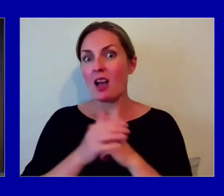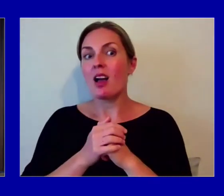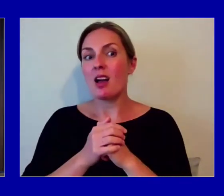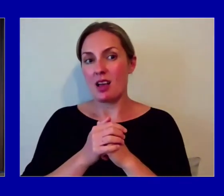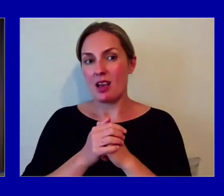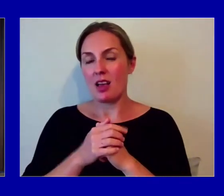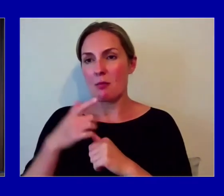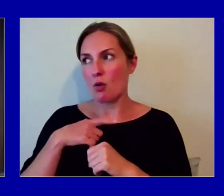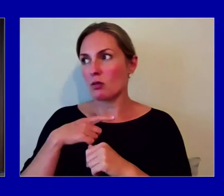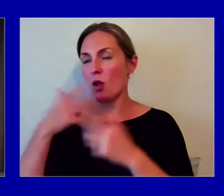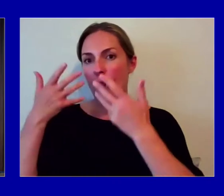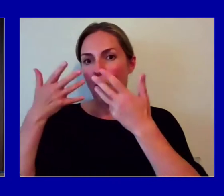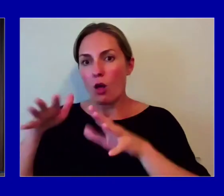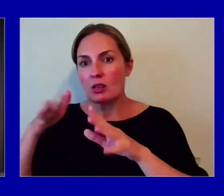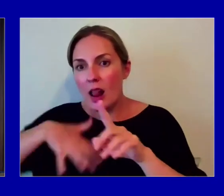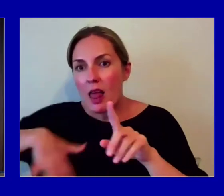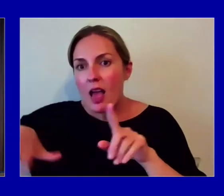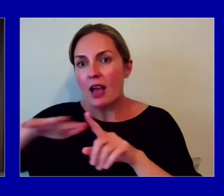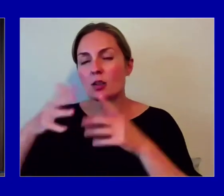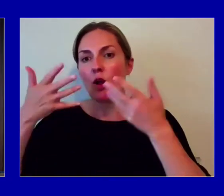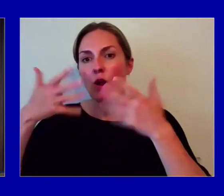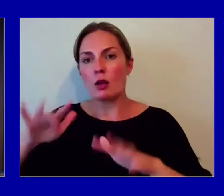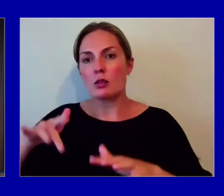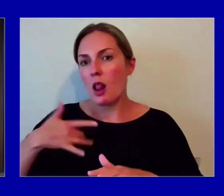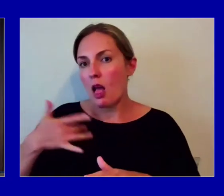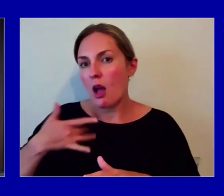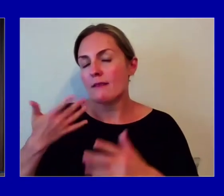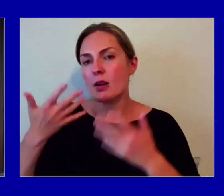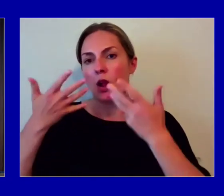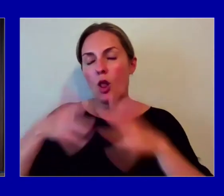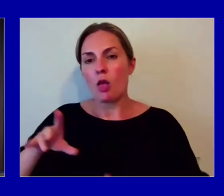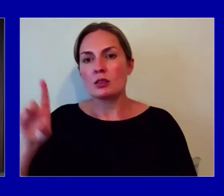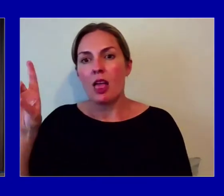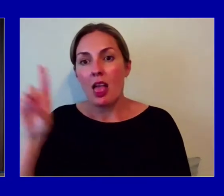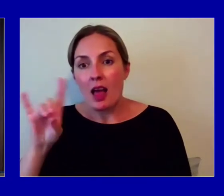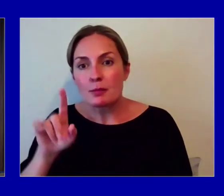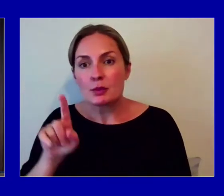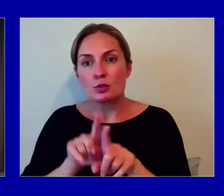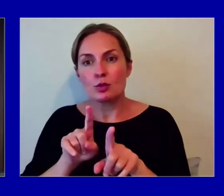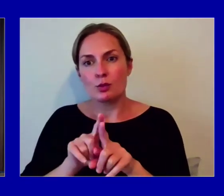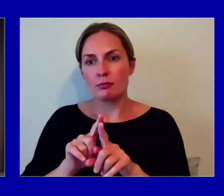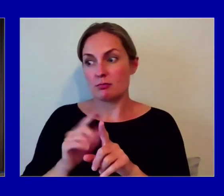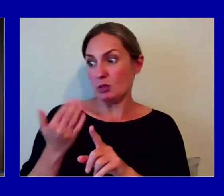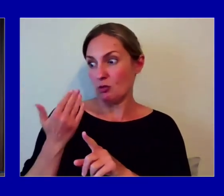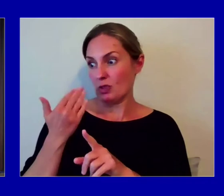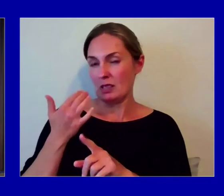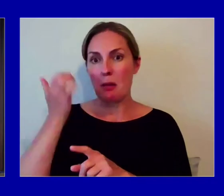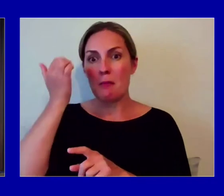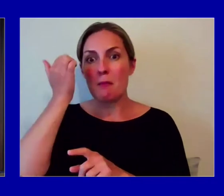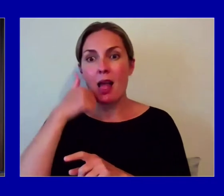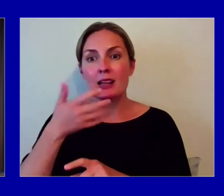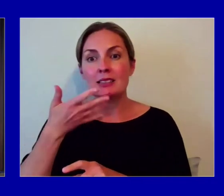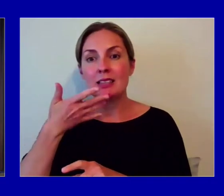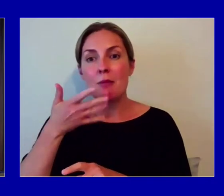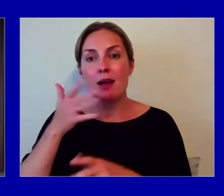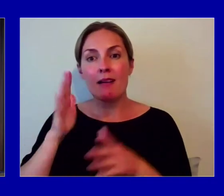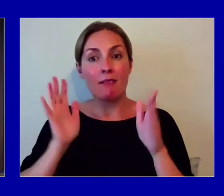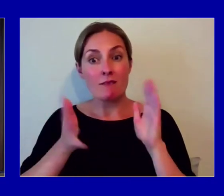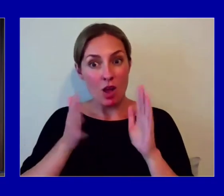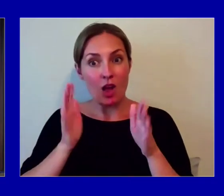loss of life and sanctuary, especially recently during the Black Summer fires. Even if you weren't